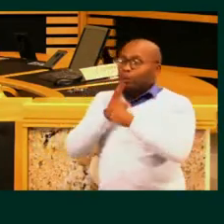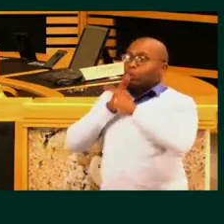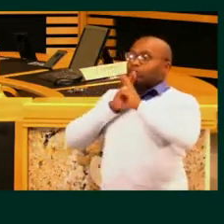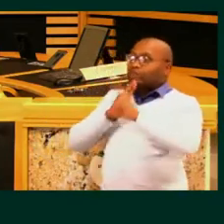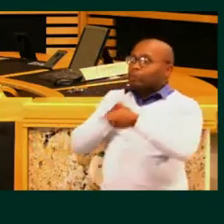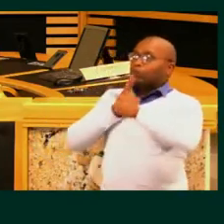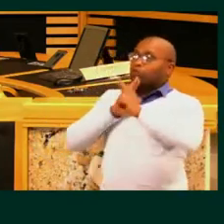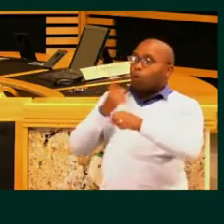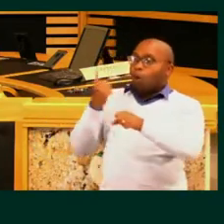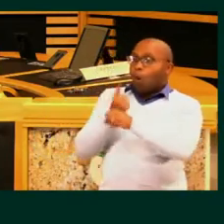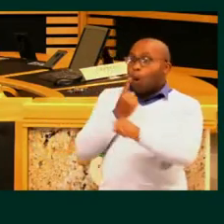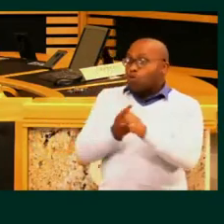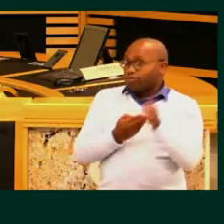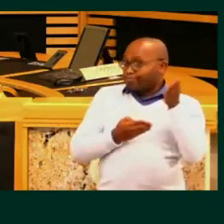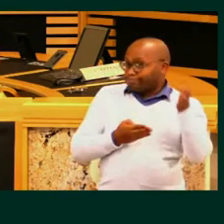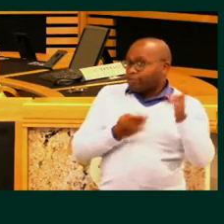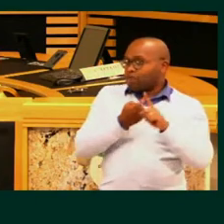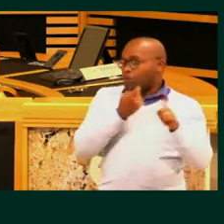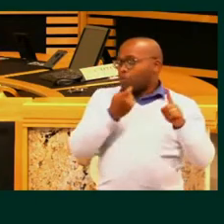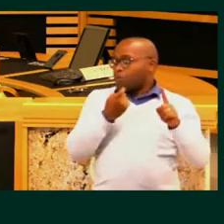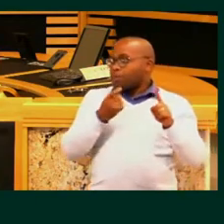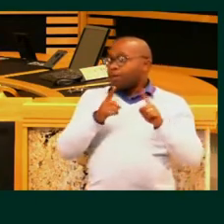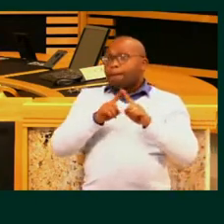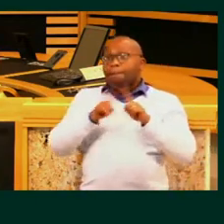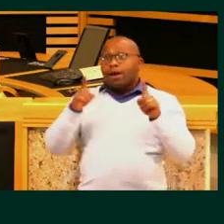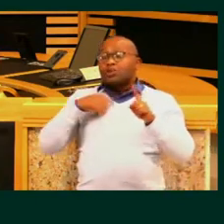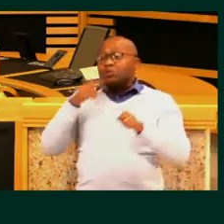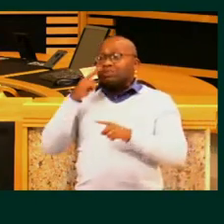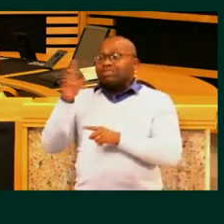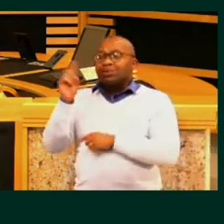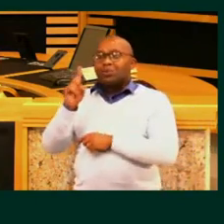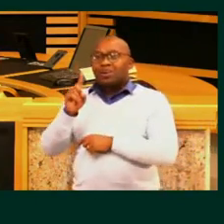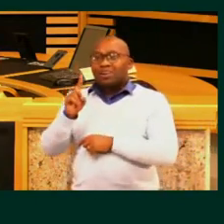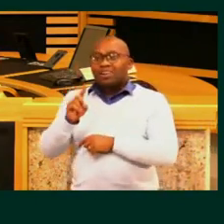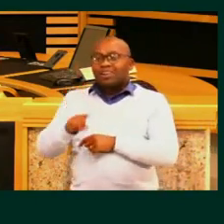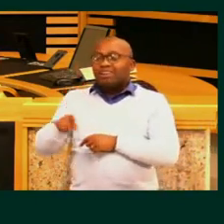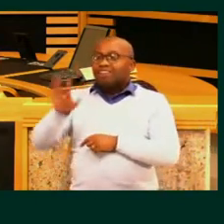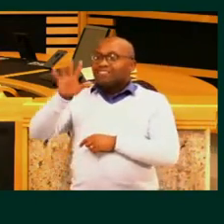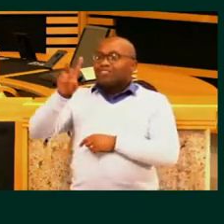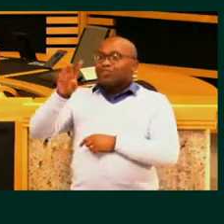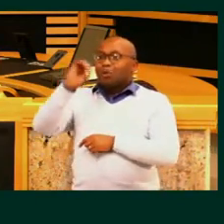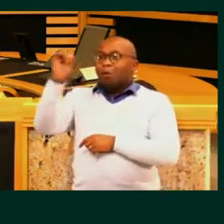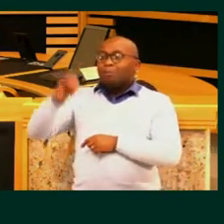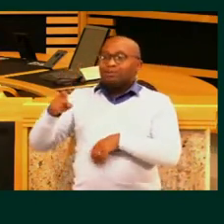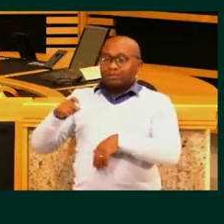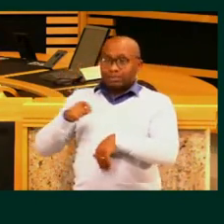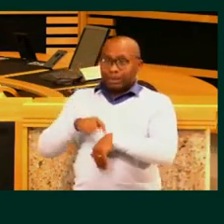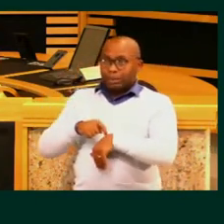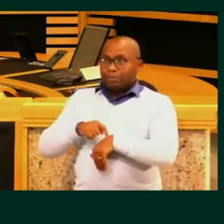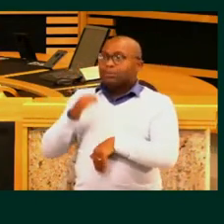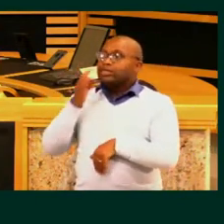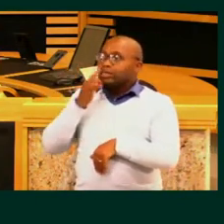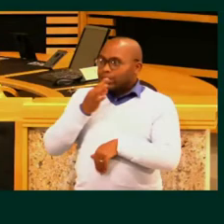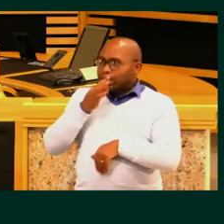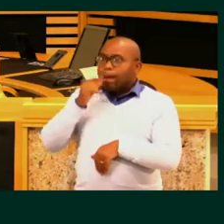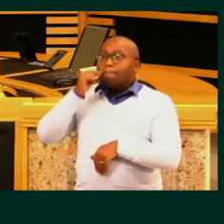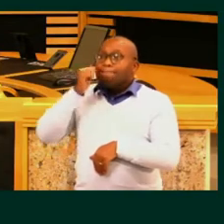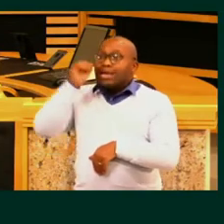even 52% of the men also are being affected by gender based violence